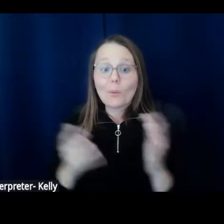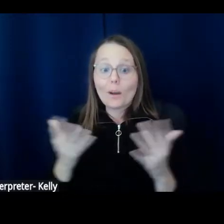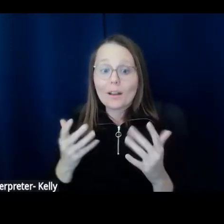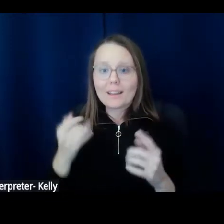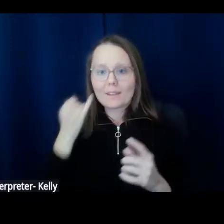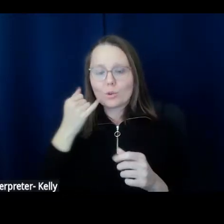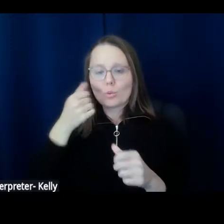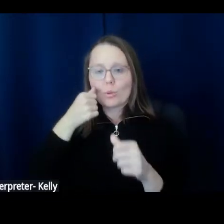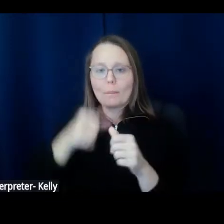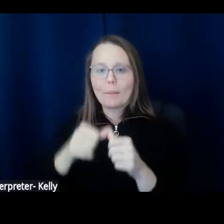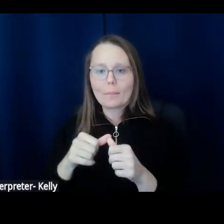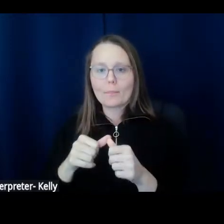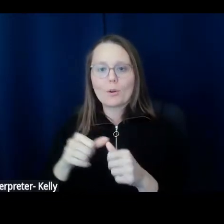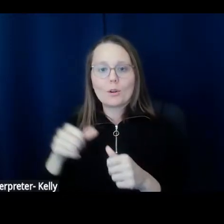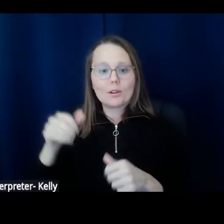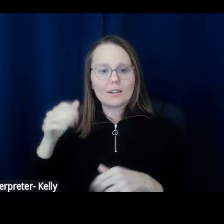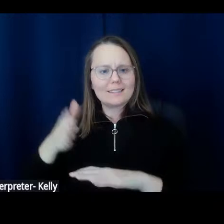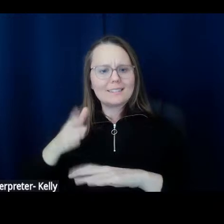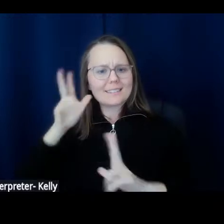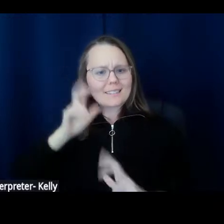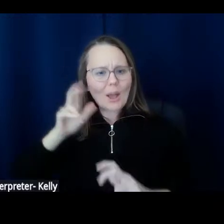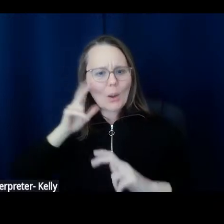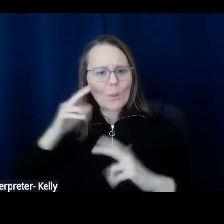the sounds of music, do you remember?